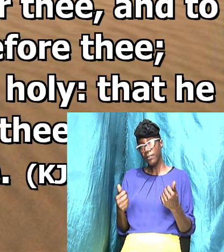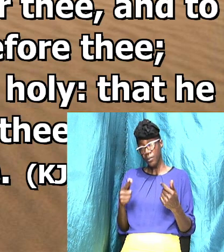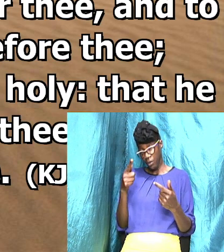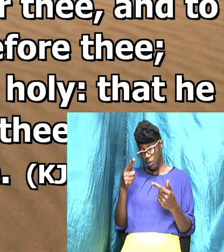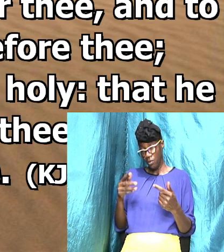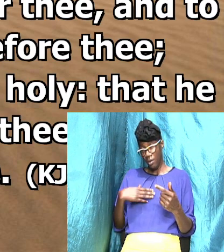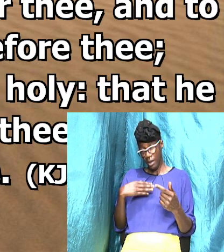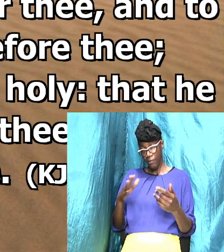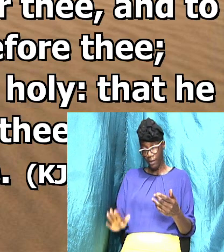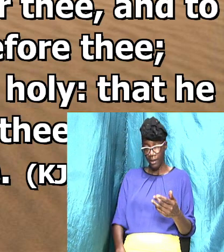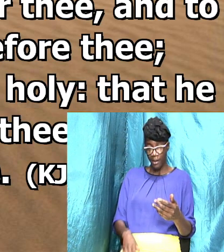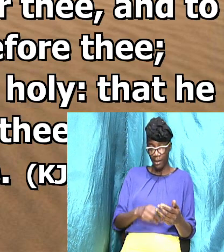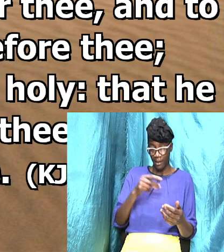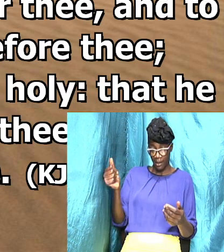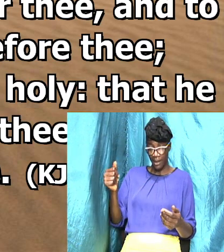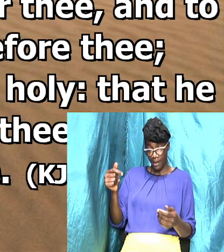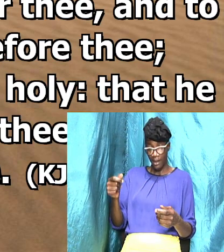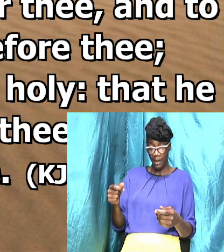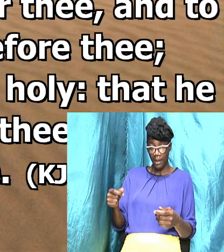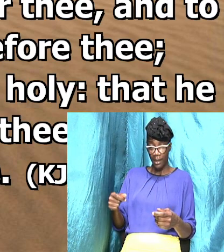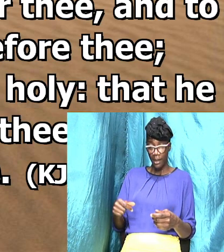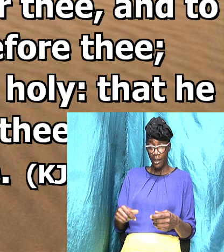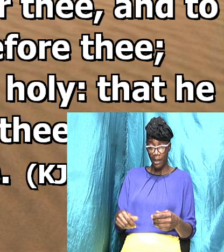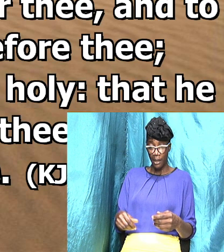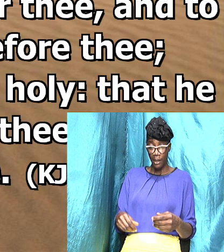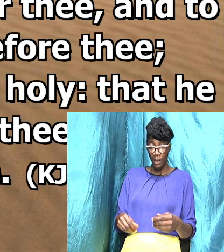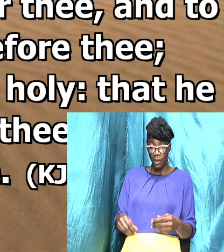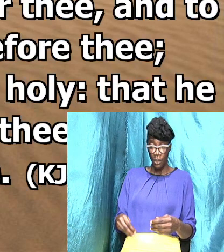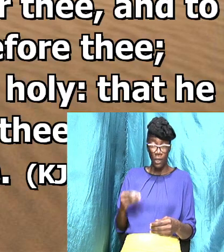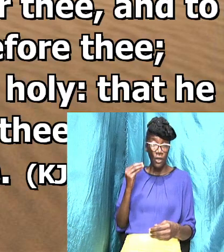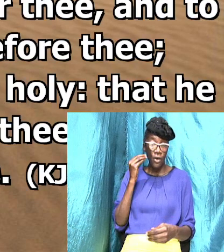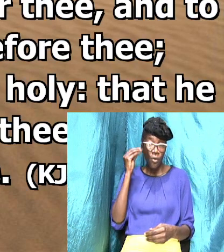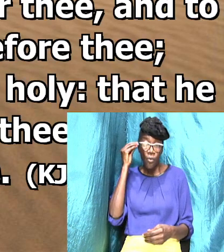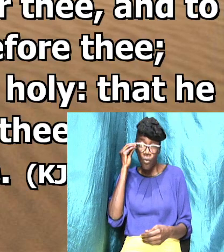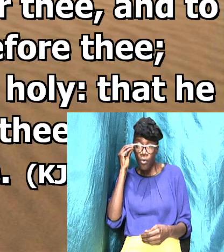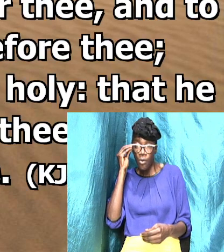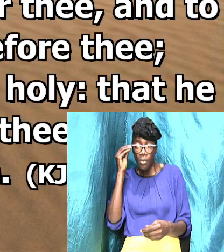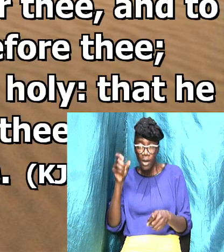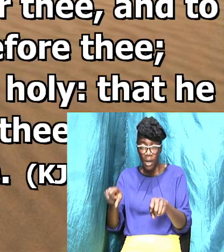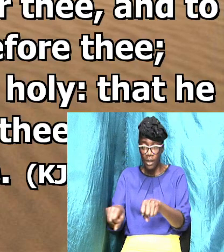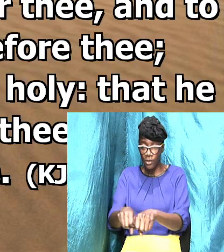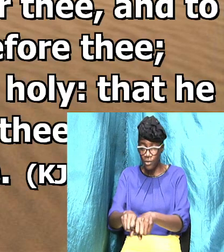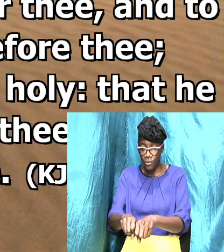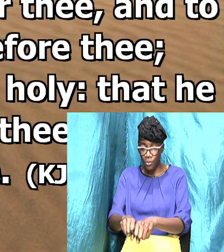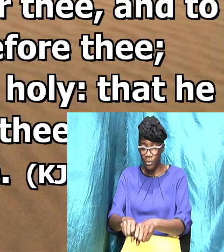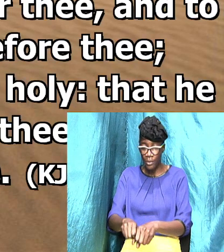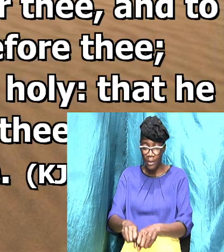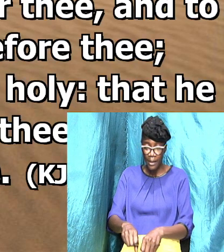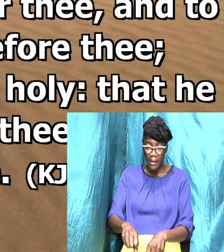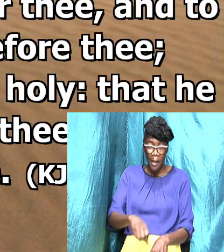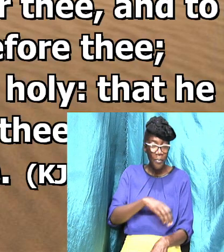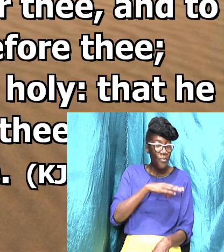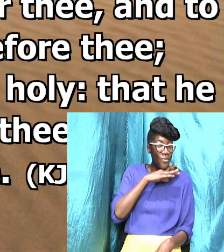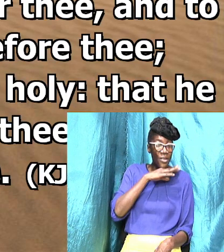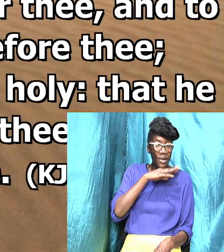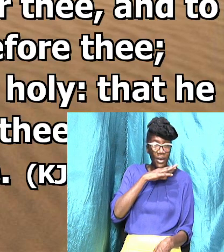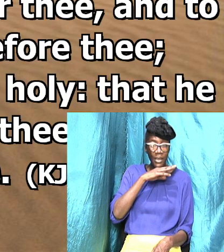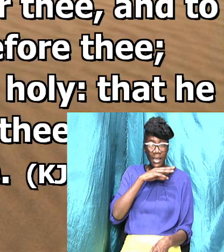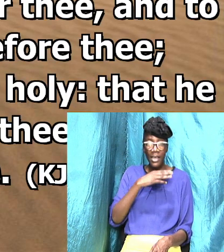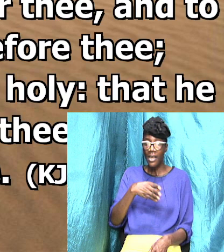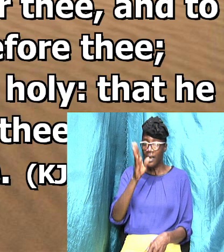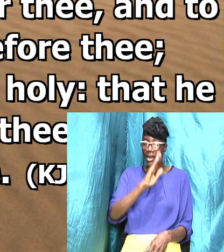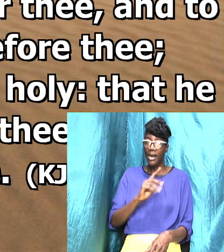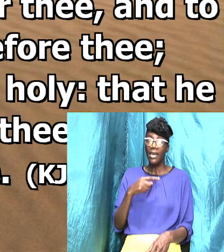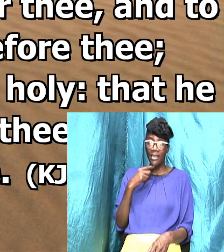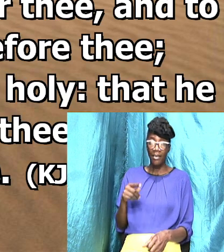and your shoes get messed up. Mighty God, look here. And so God tell him, look here, cover up